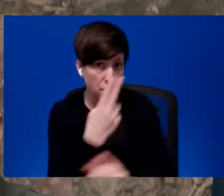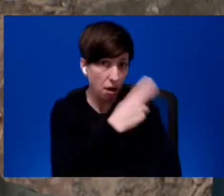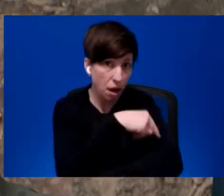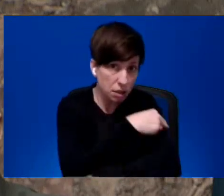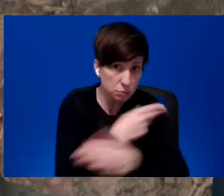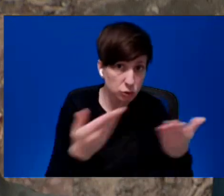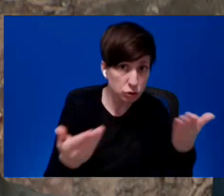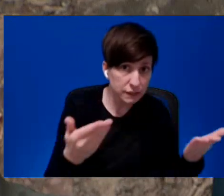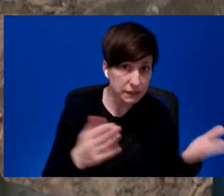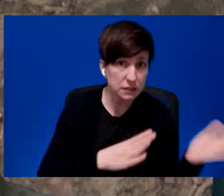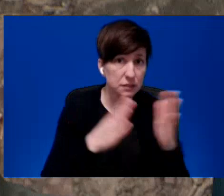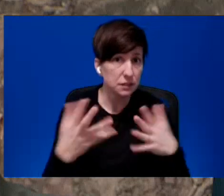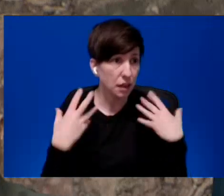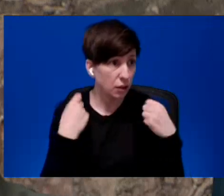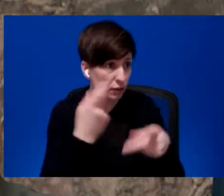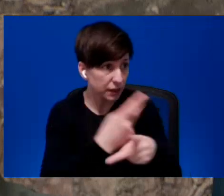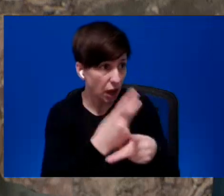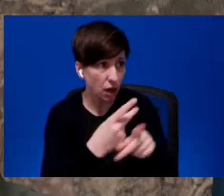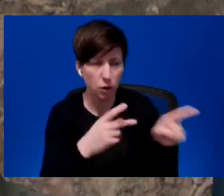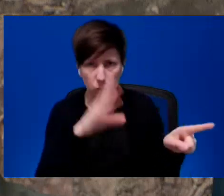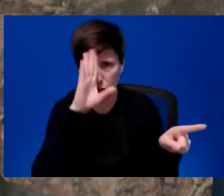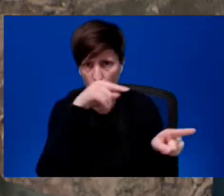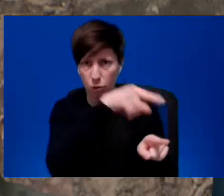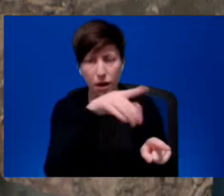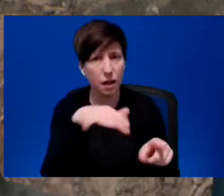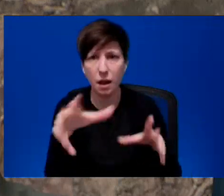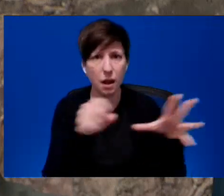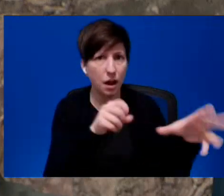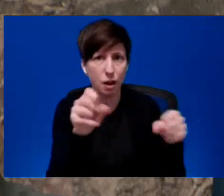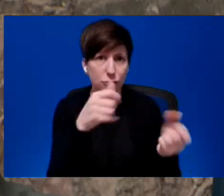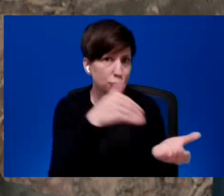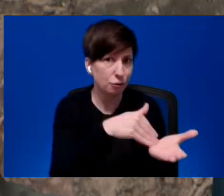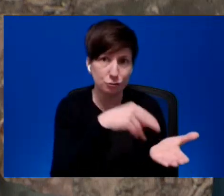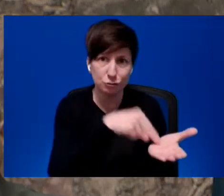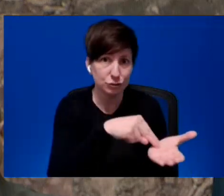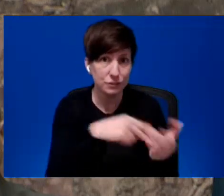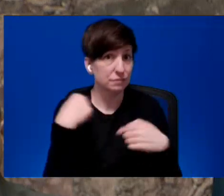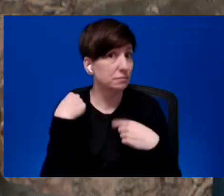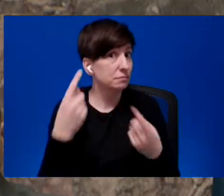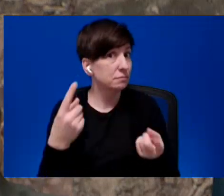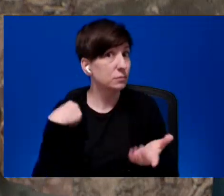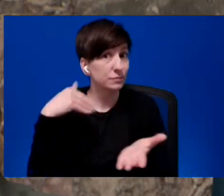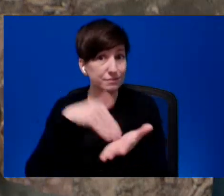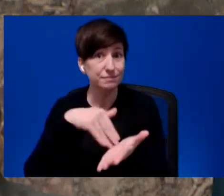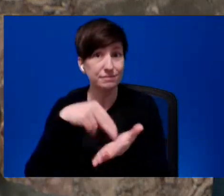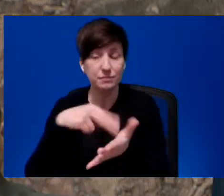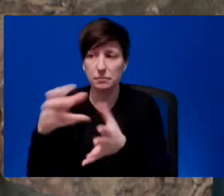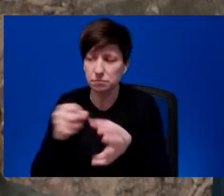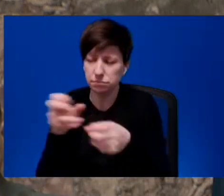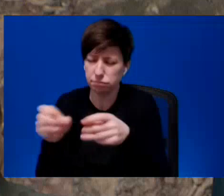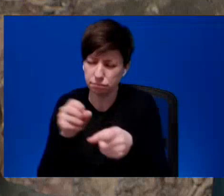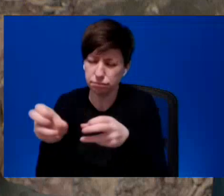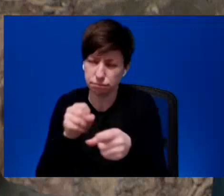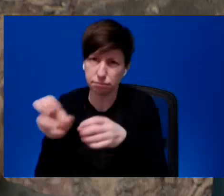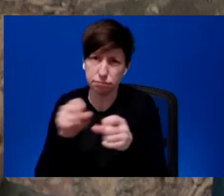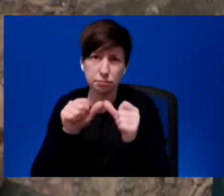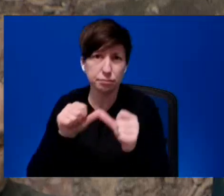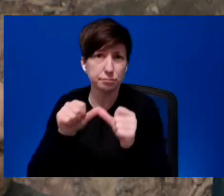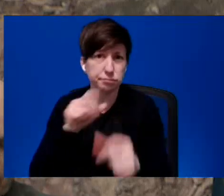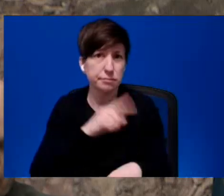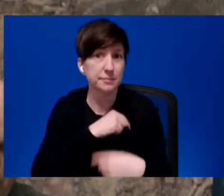any doctors or nurses because we've been steadily hiring doctors and nurses since we formed government.